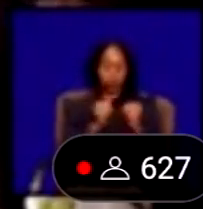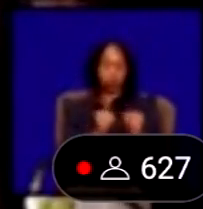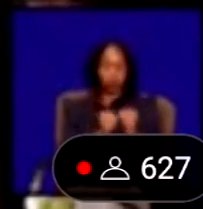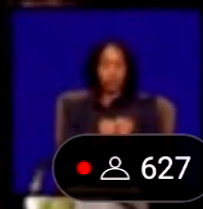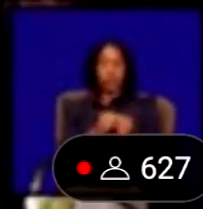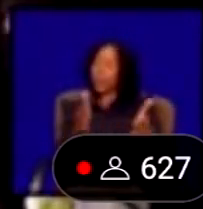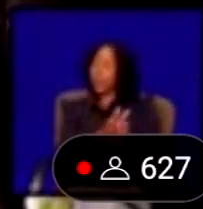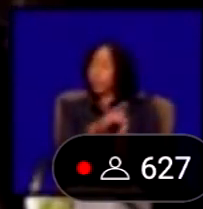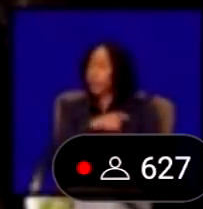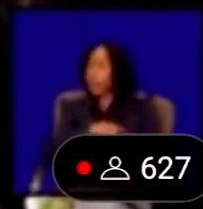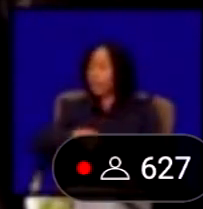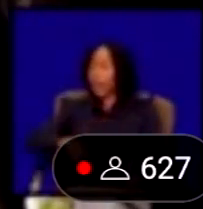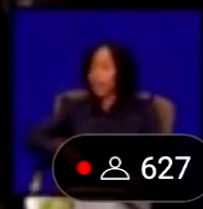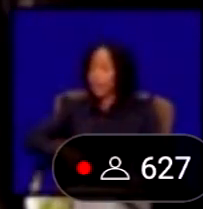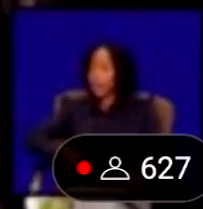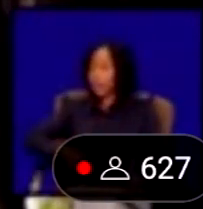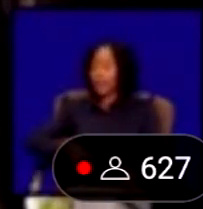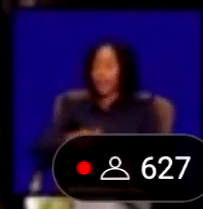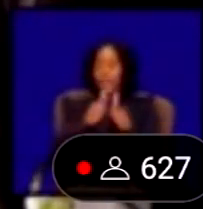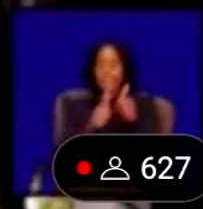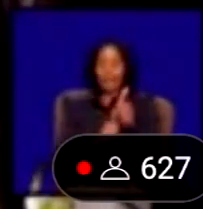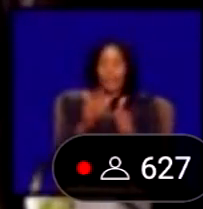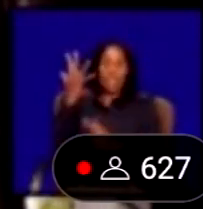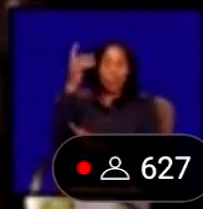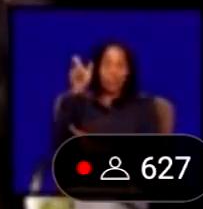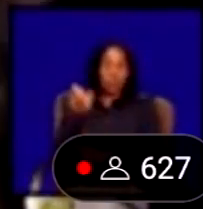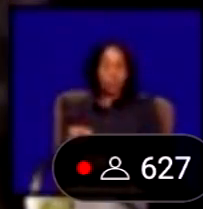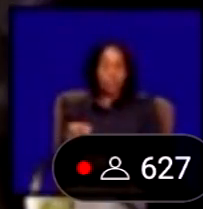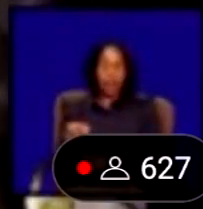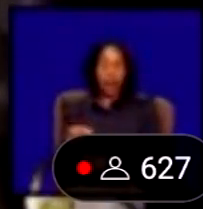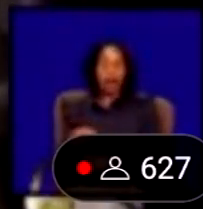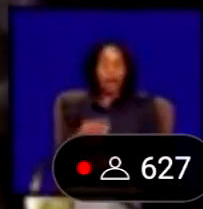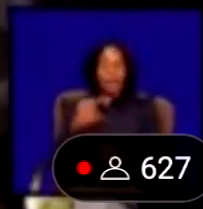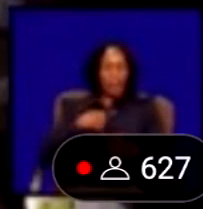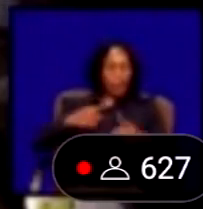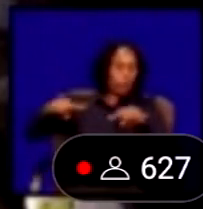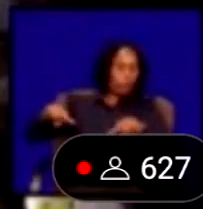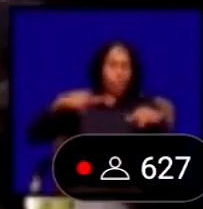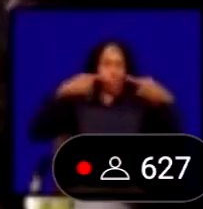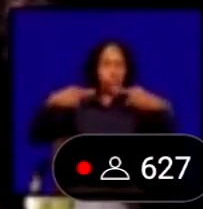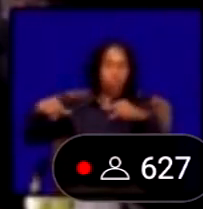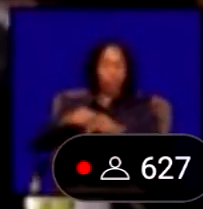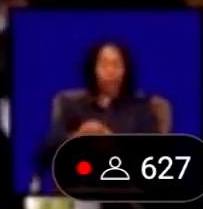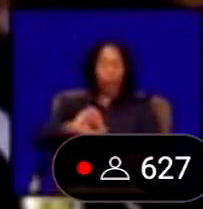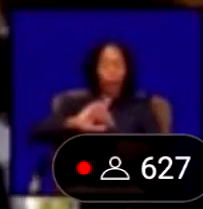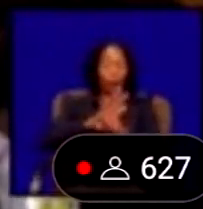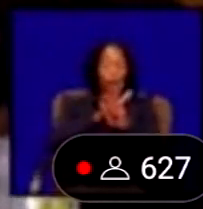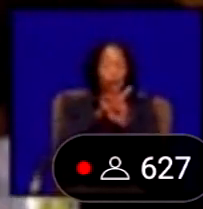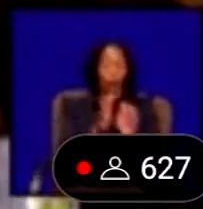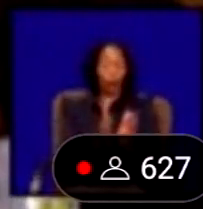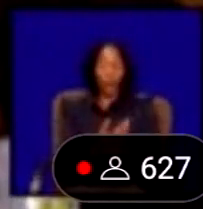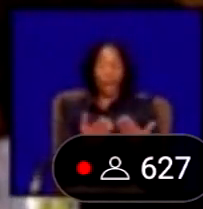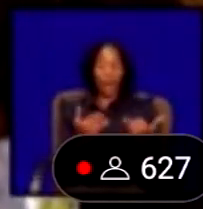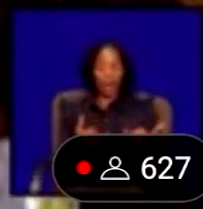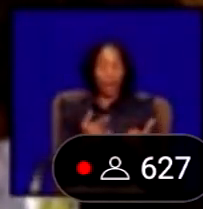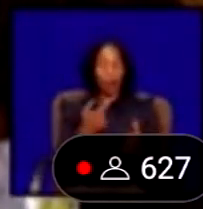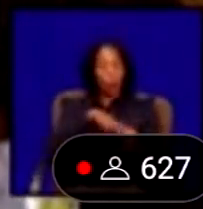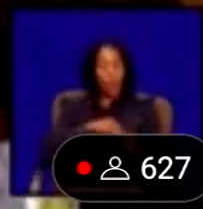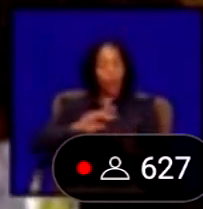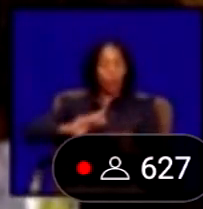the minister. Deputy Speaker, as we battle the pandemic of corona, we as women in this